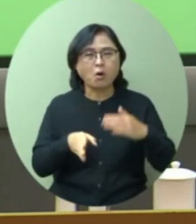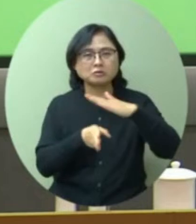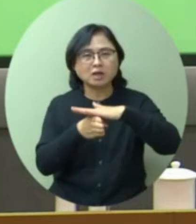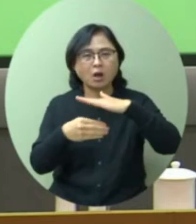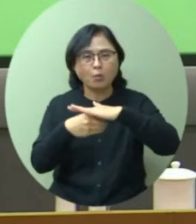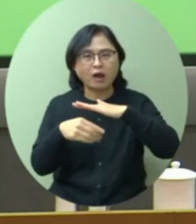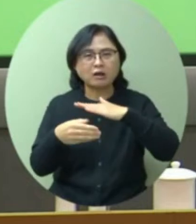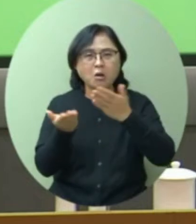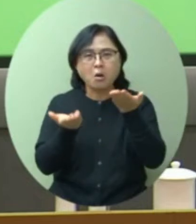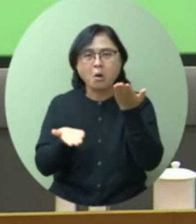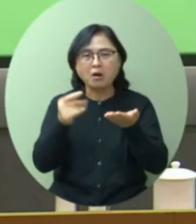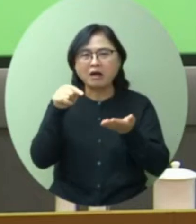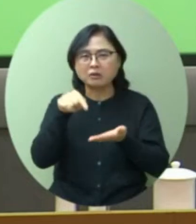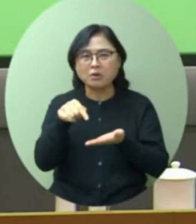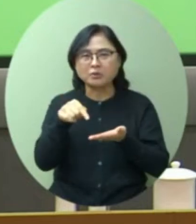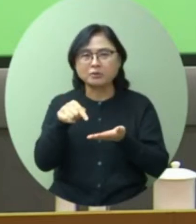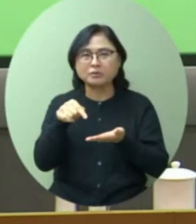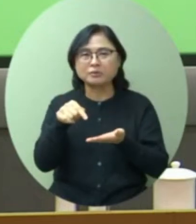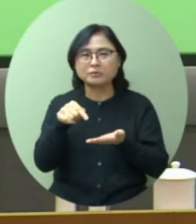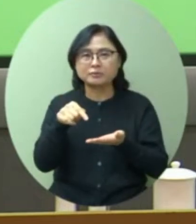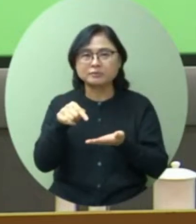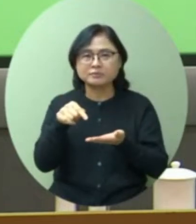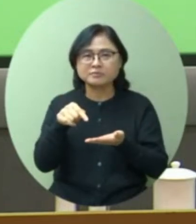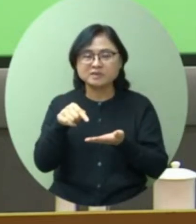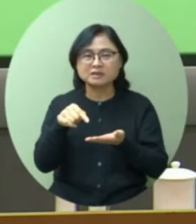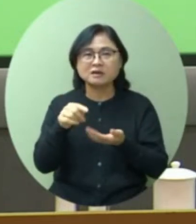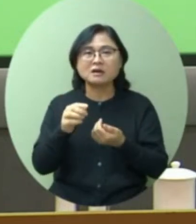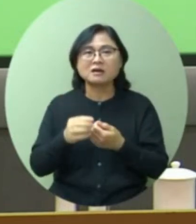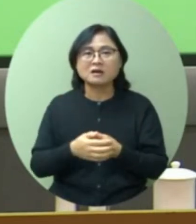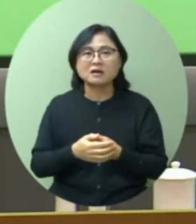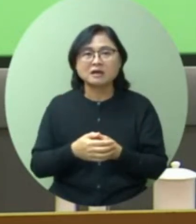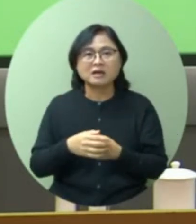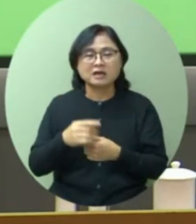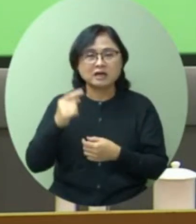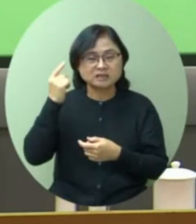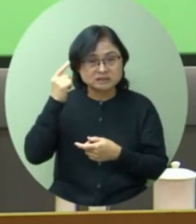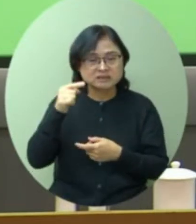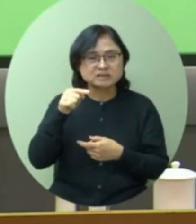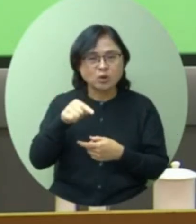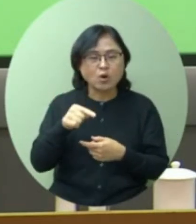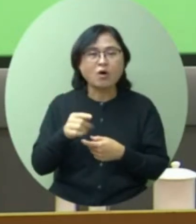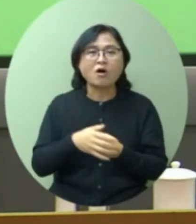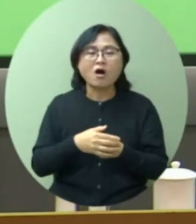When the S4H makes the decision to take action,